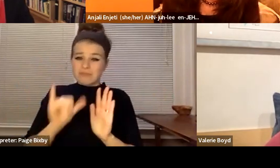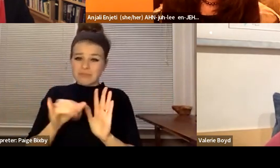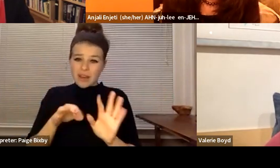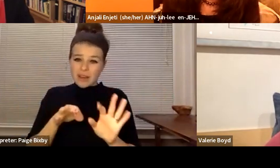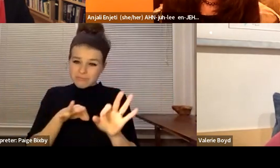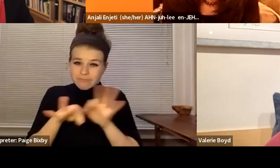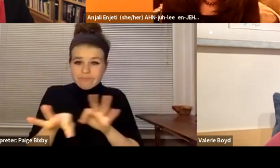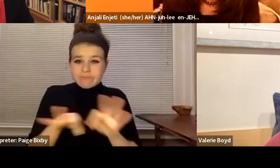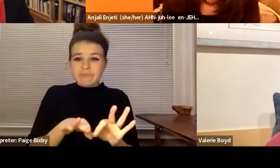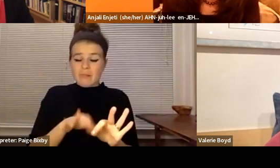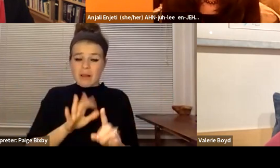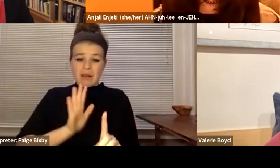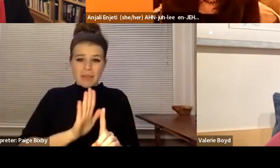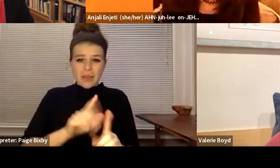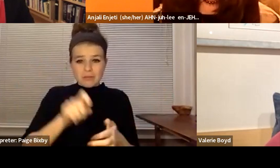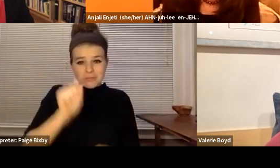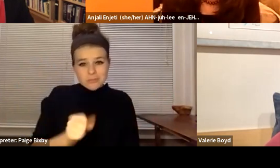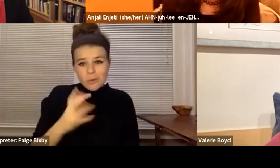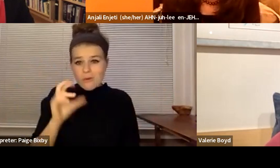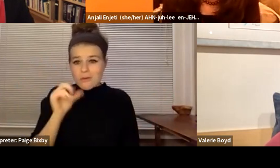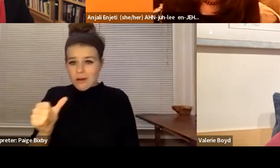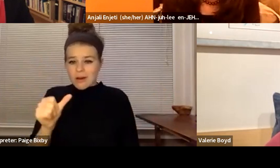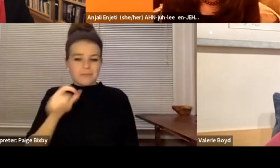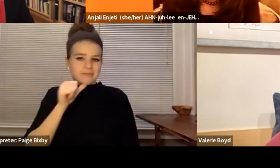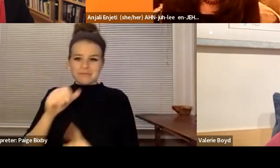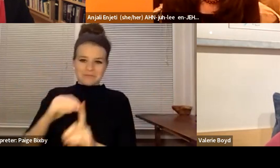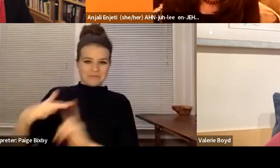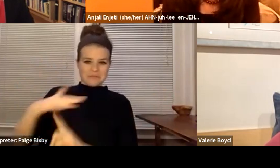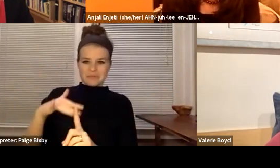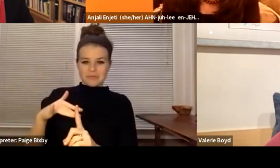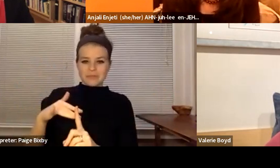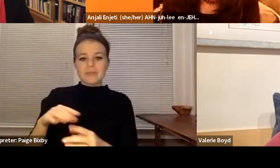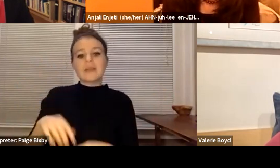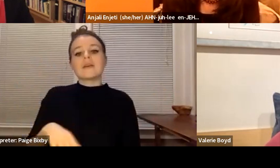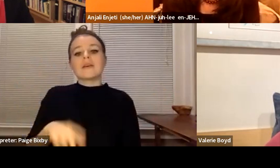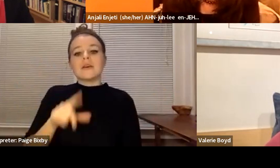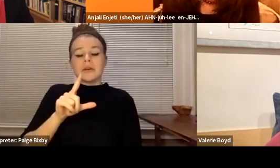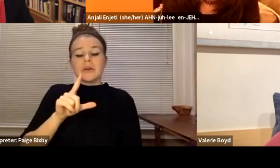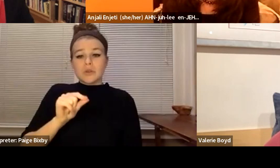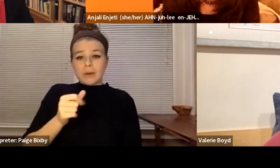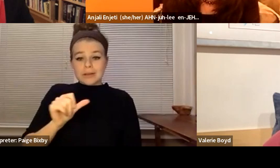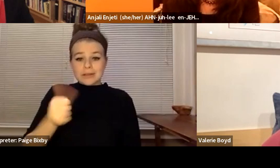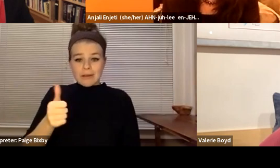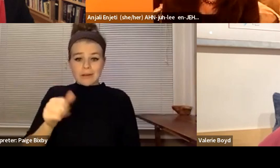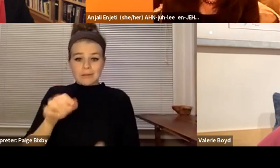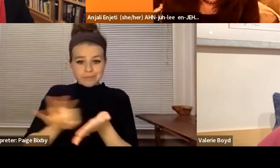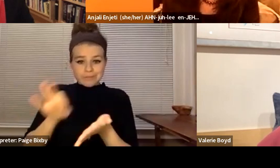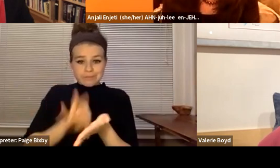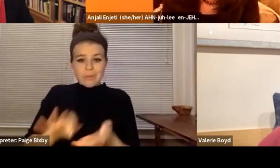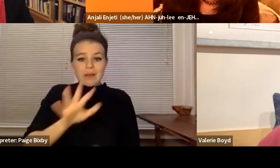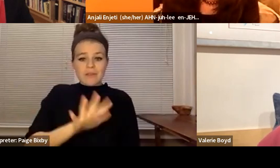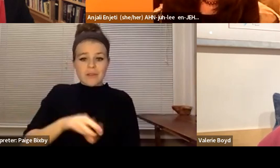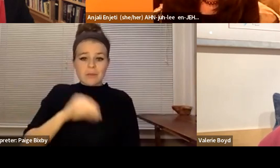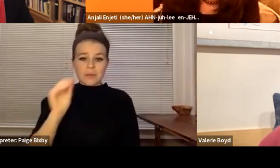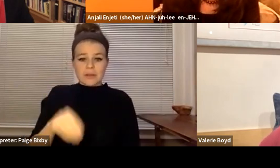setting itself. According to the 2010 census, 55% of Black people live in the Southeastern